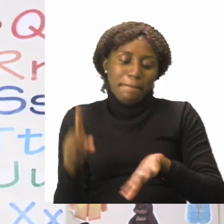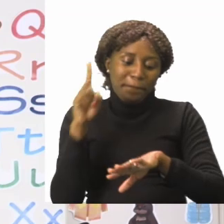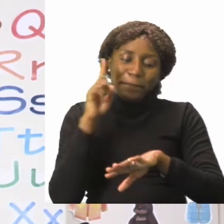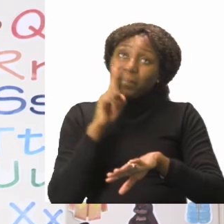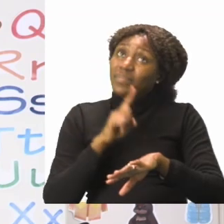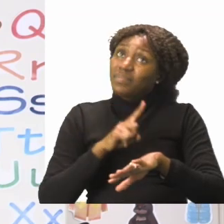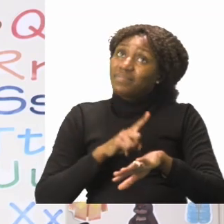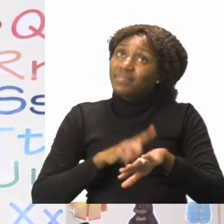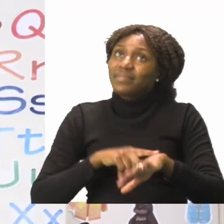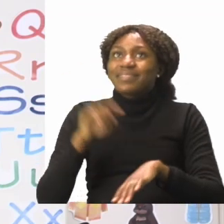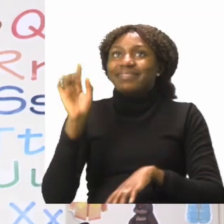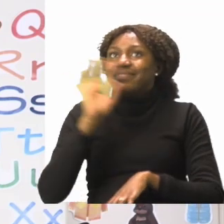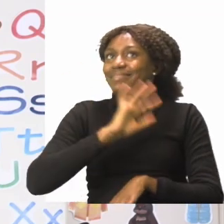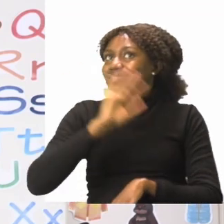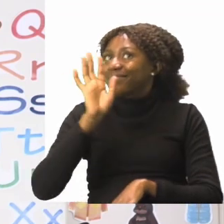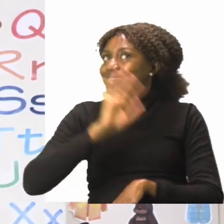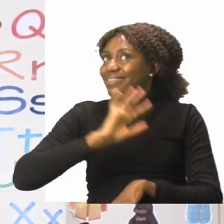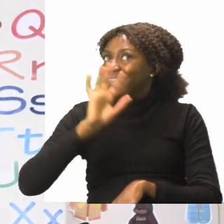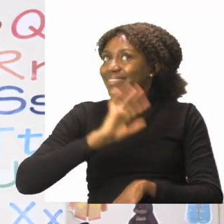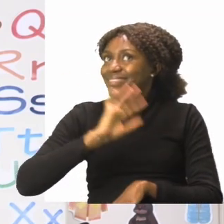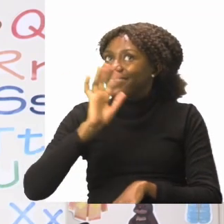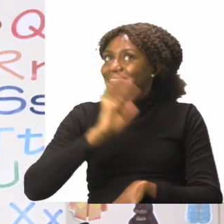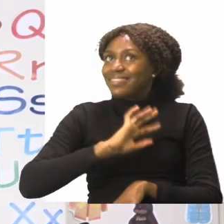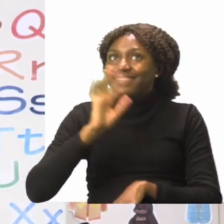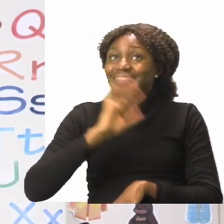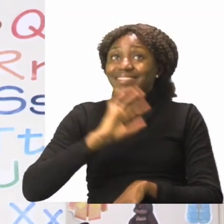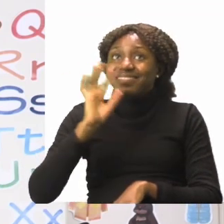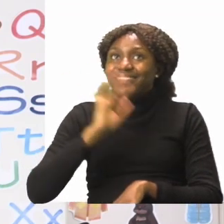Goodbye. It's time to say